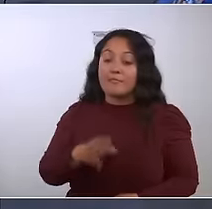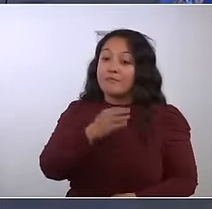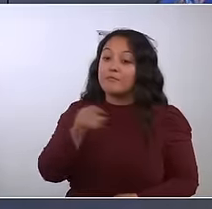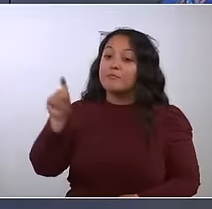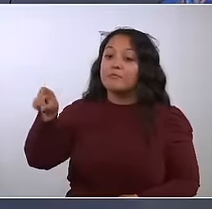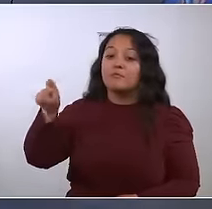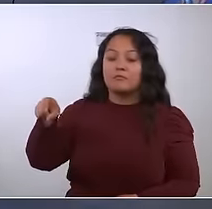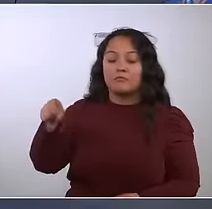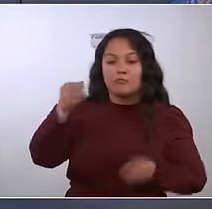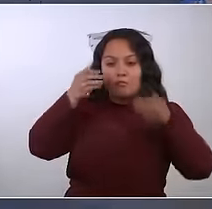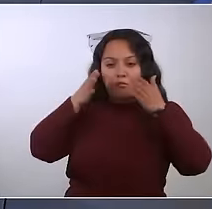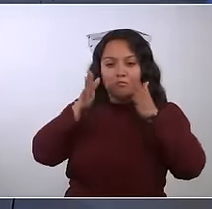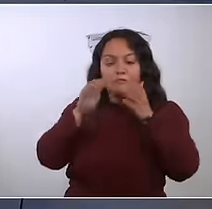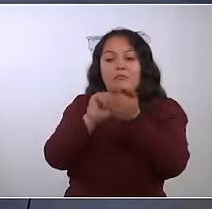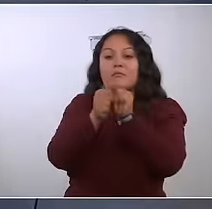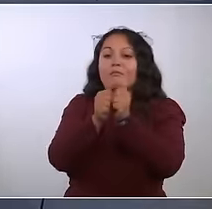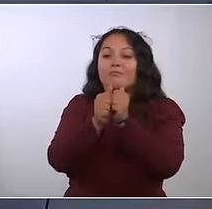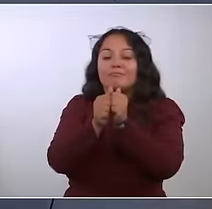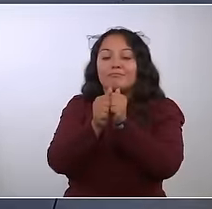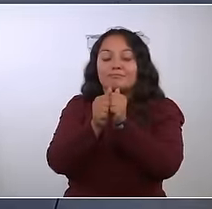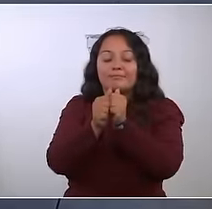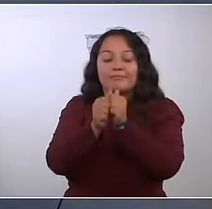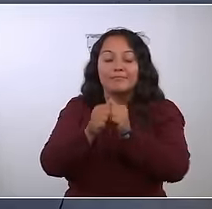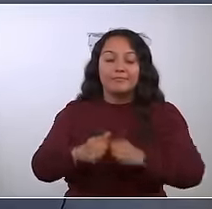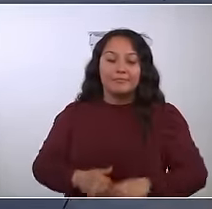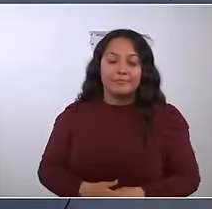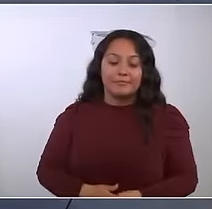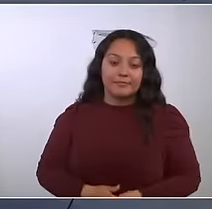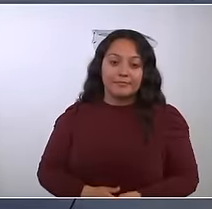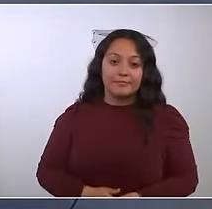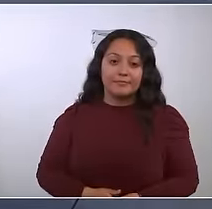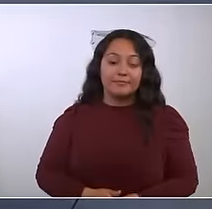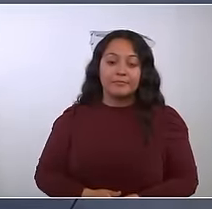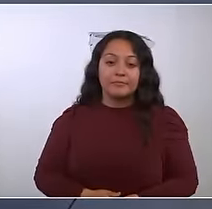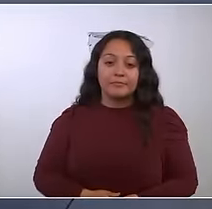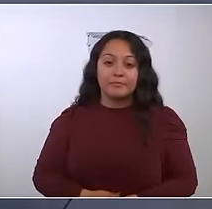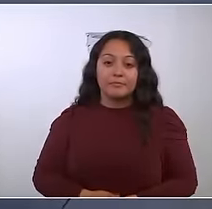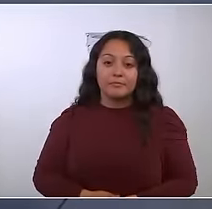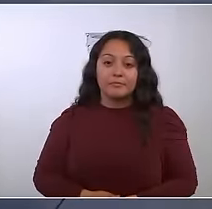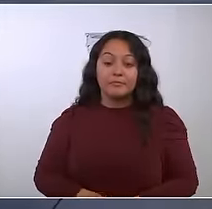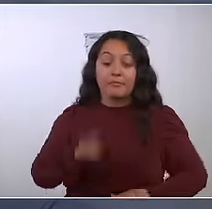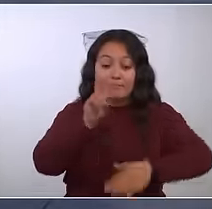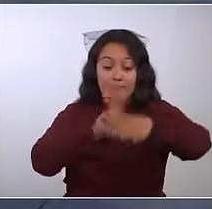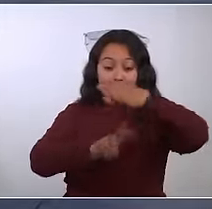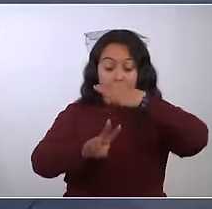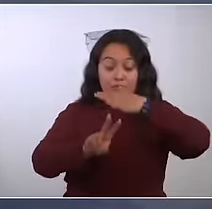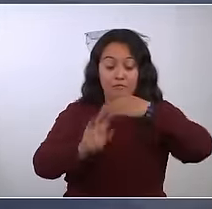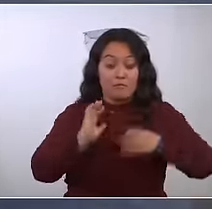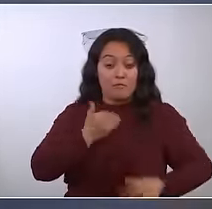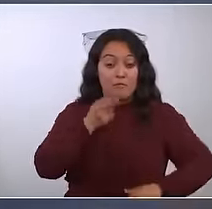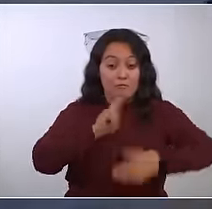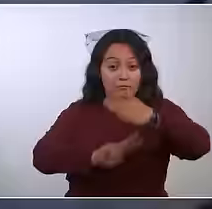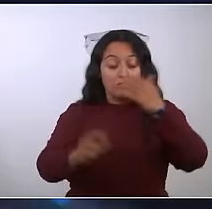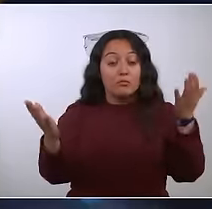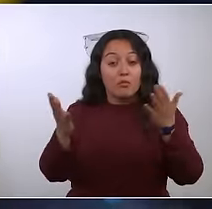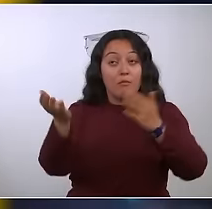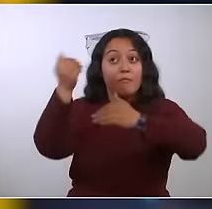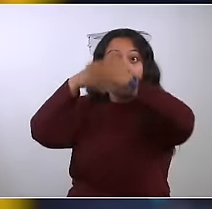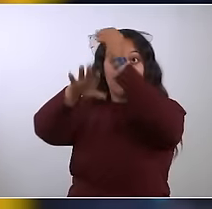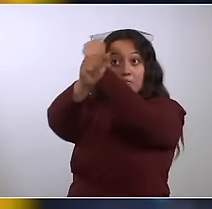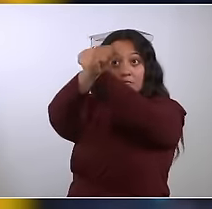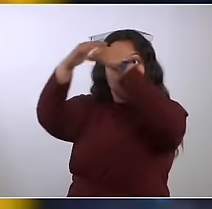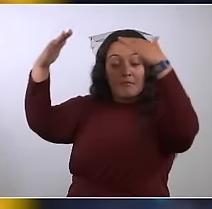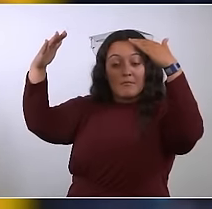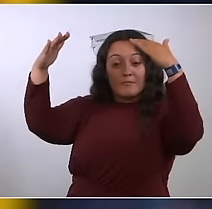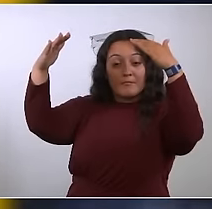needed to focus on how he was going to get there. Pero ahora se tenía que enfocar en cómo iban a llegar. Well, the vision is to get to heaven. Mientras la visión es llegar al cielo.